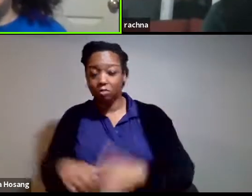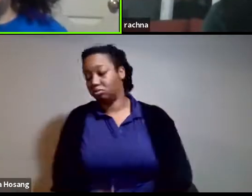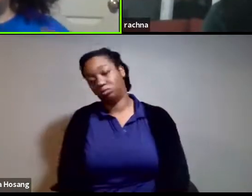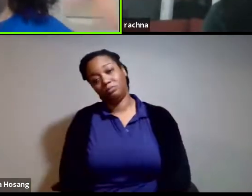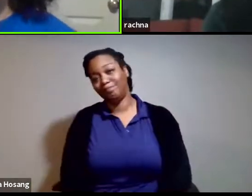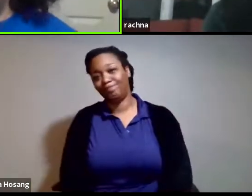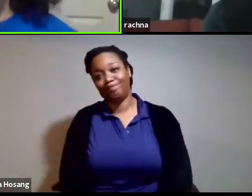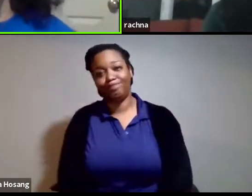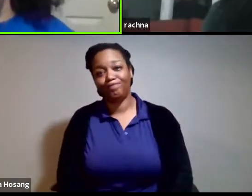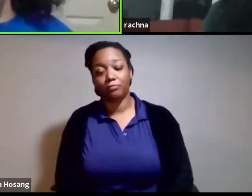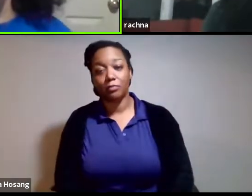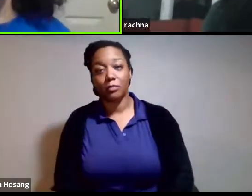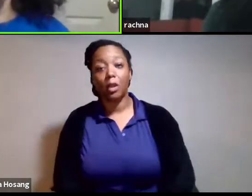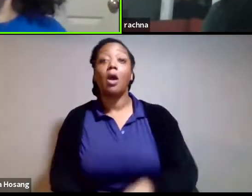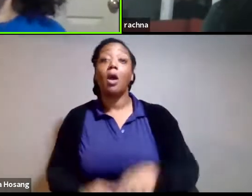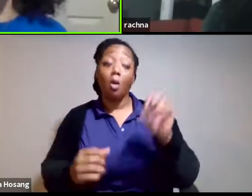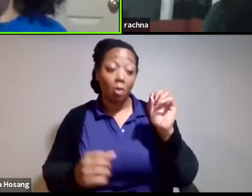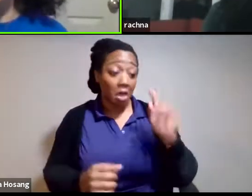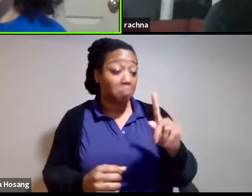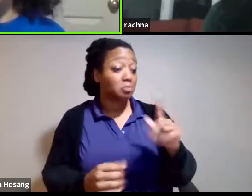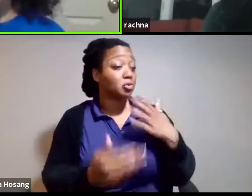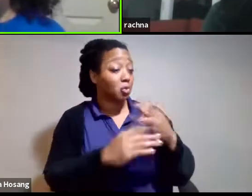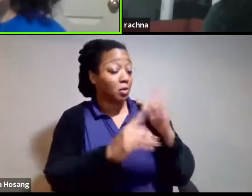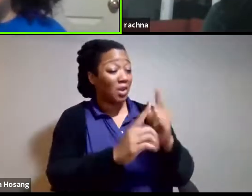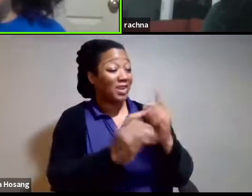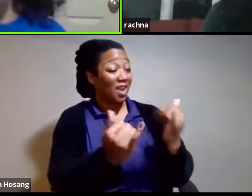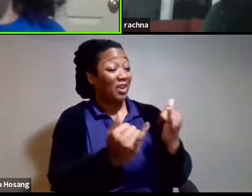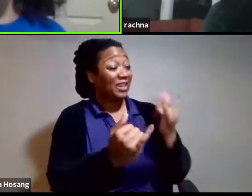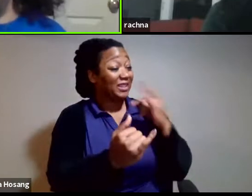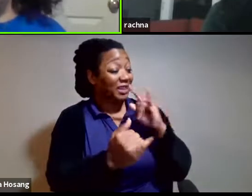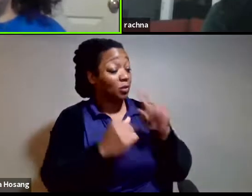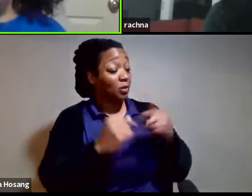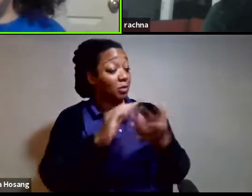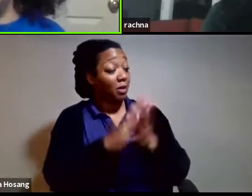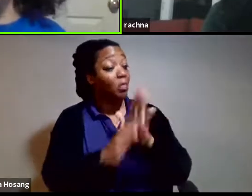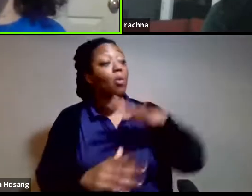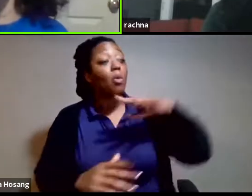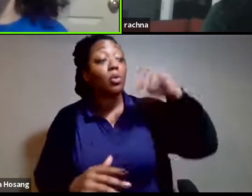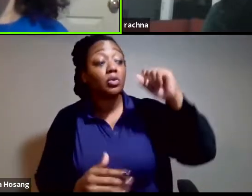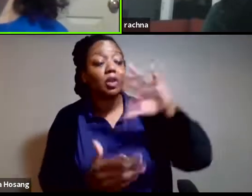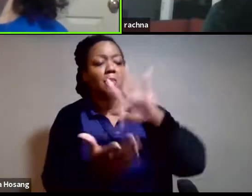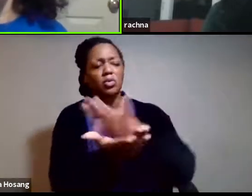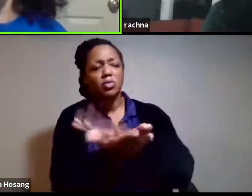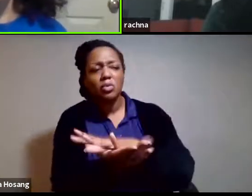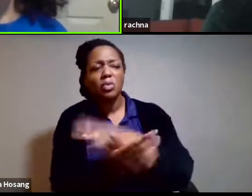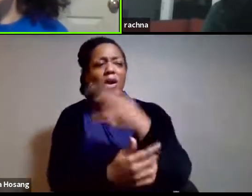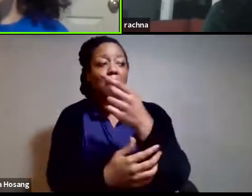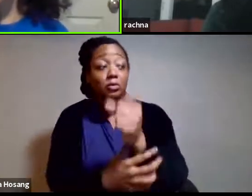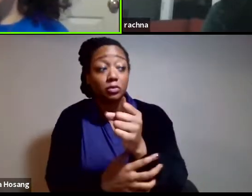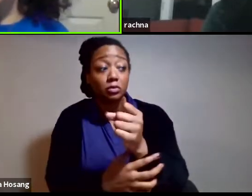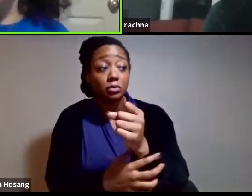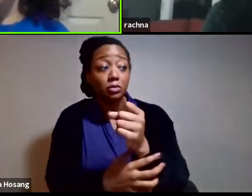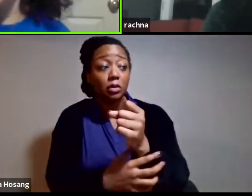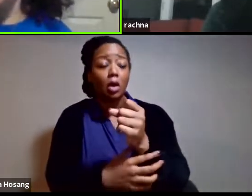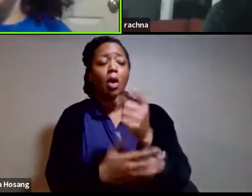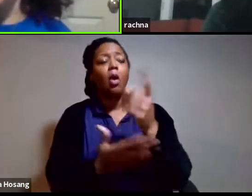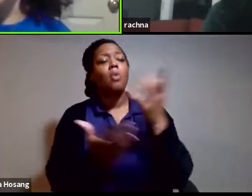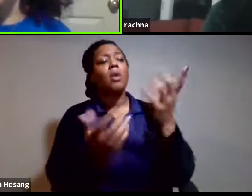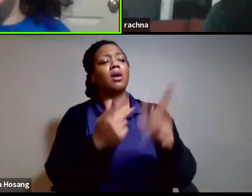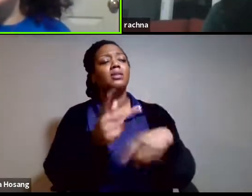Speaking then of kids as they get older, when they're maybe in middle school or early high school, what assessments